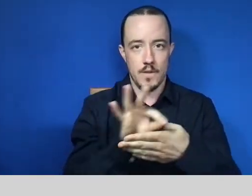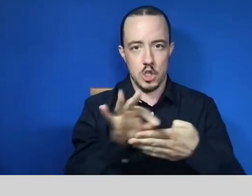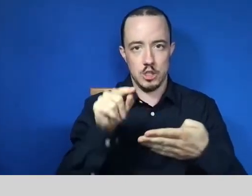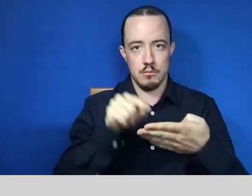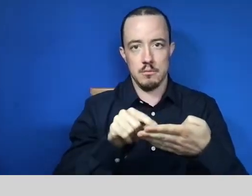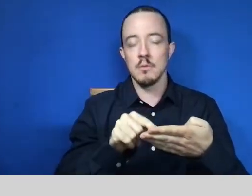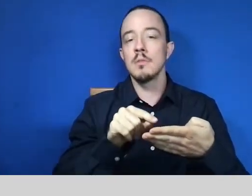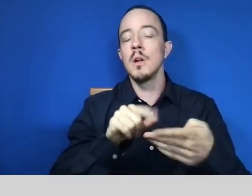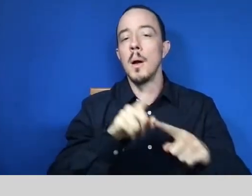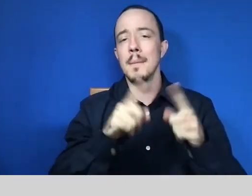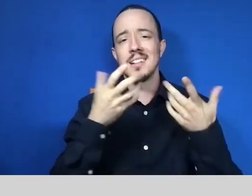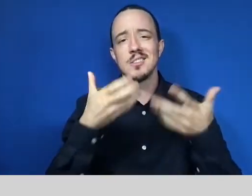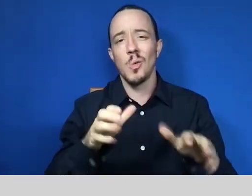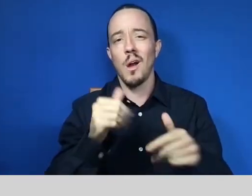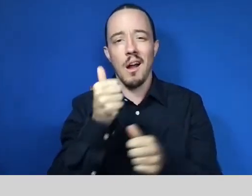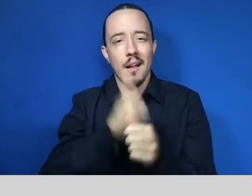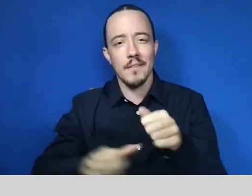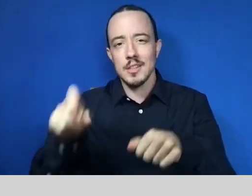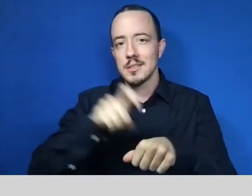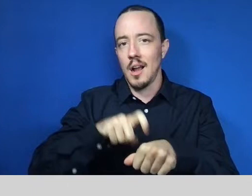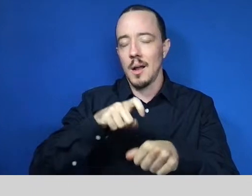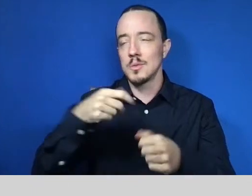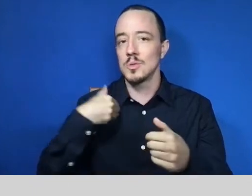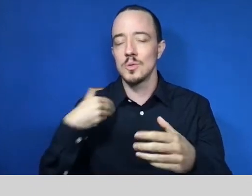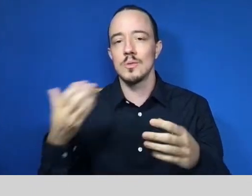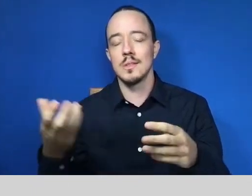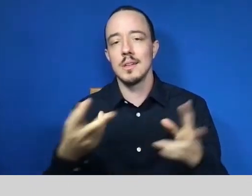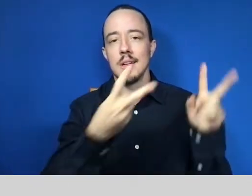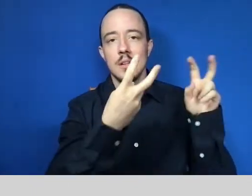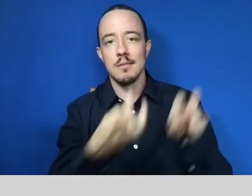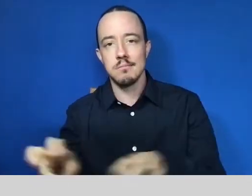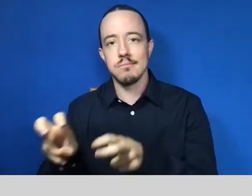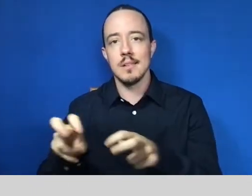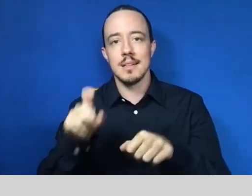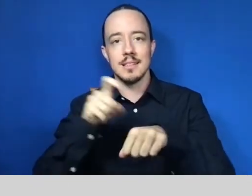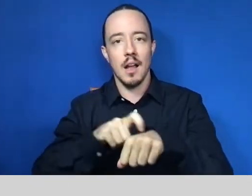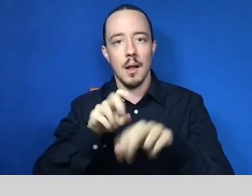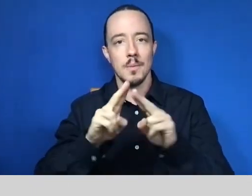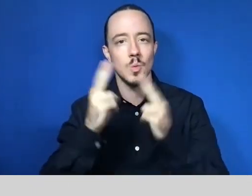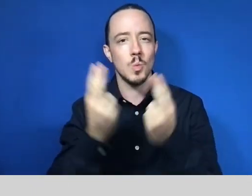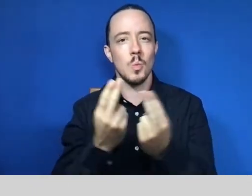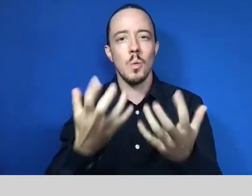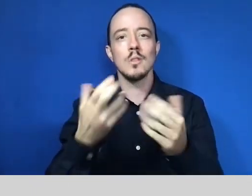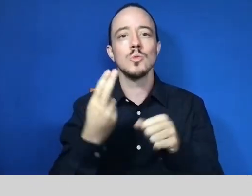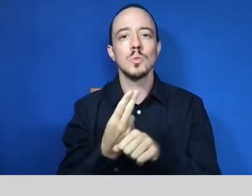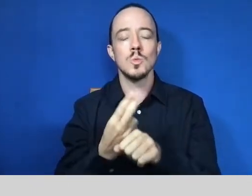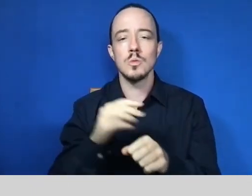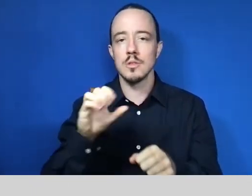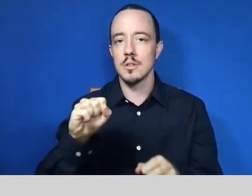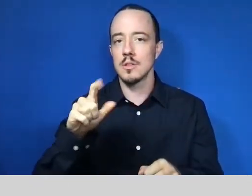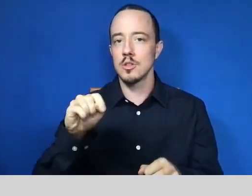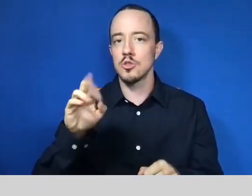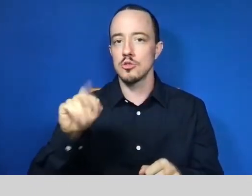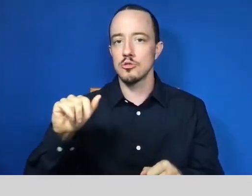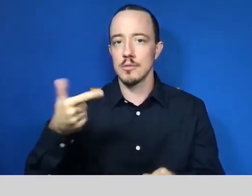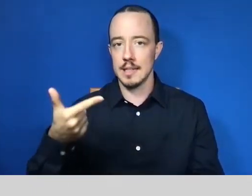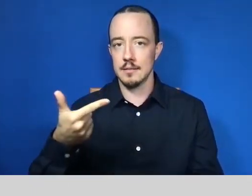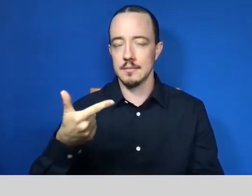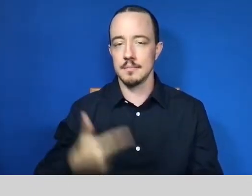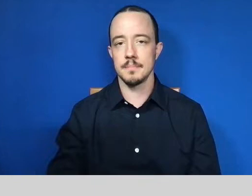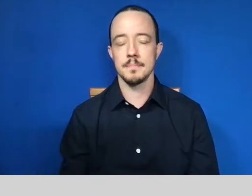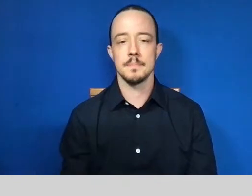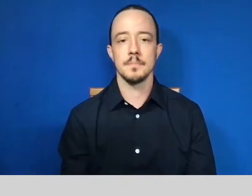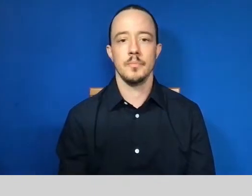they do not want to every time import time unit. They want to be able to use strings as well,